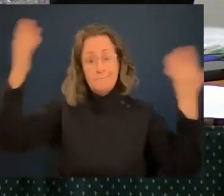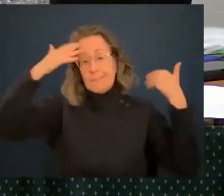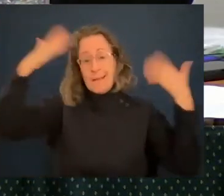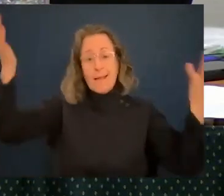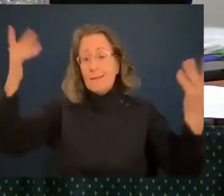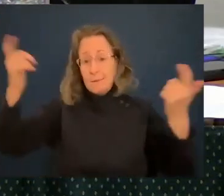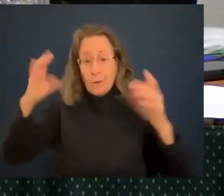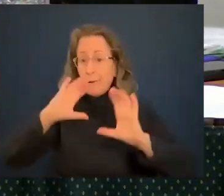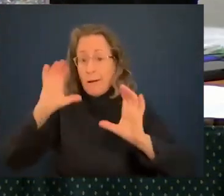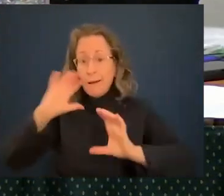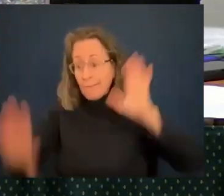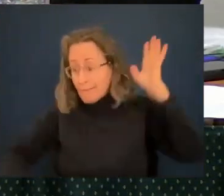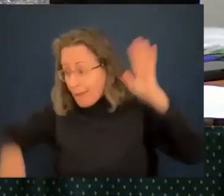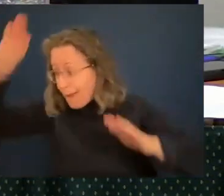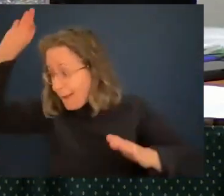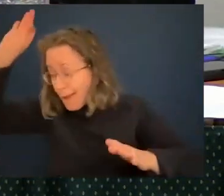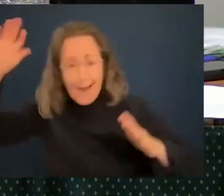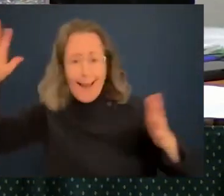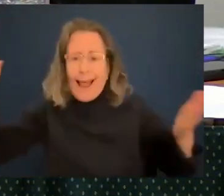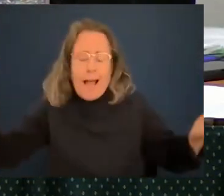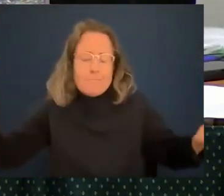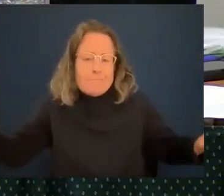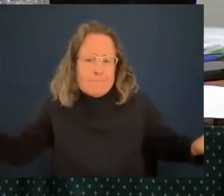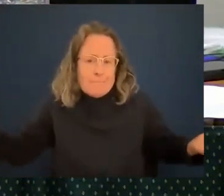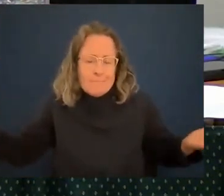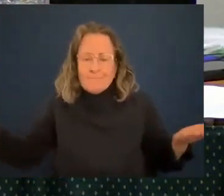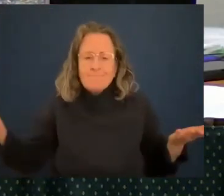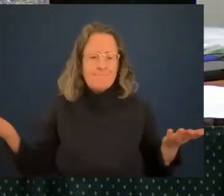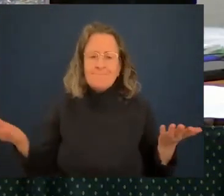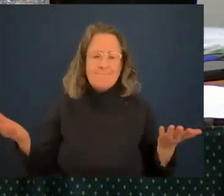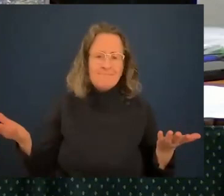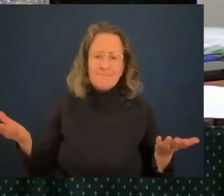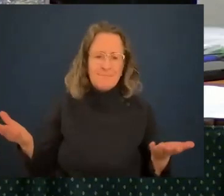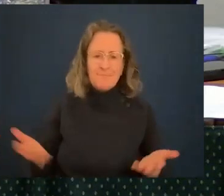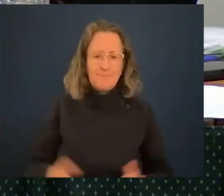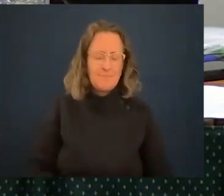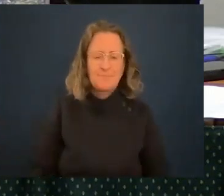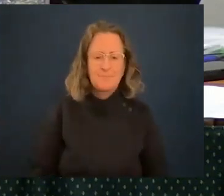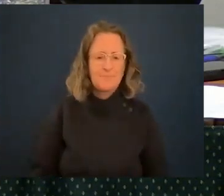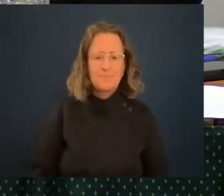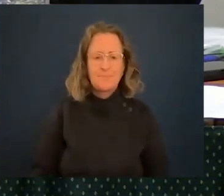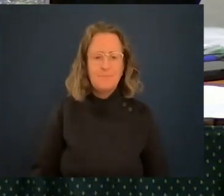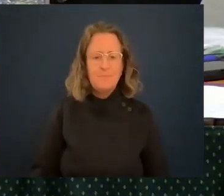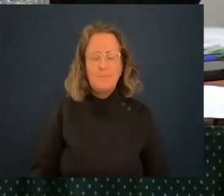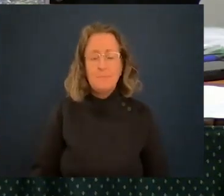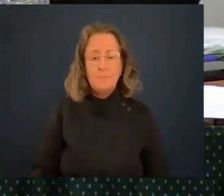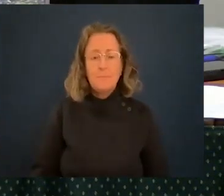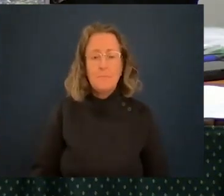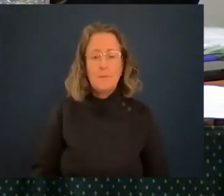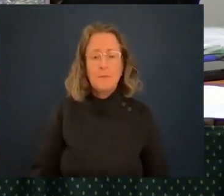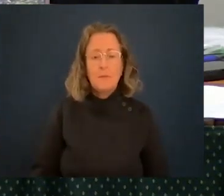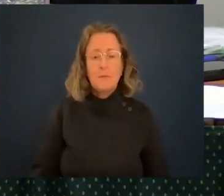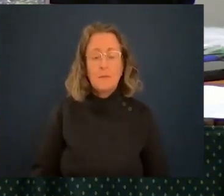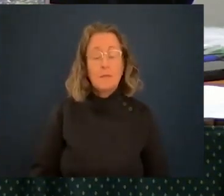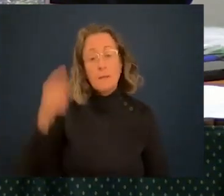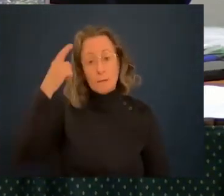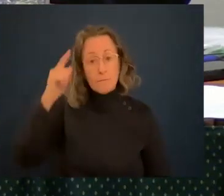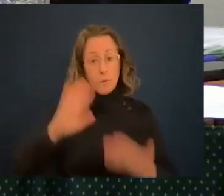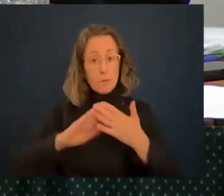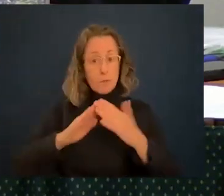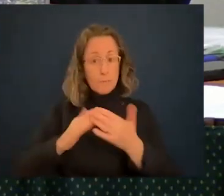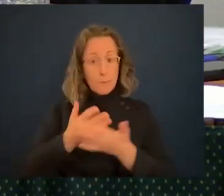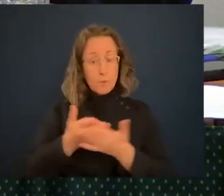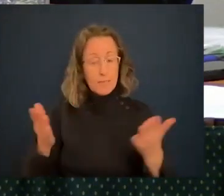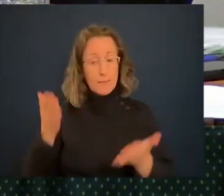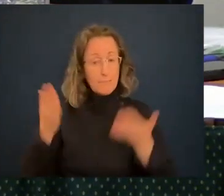or something um so you know for the public I bet there are some raised